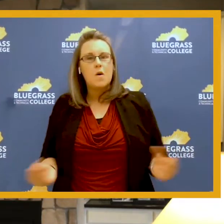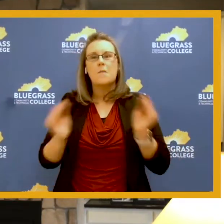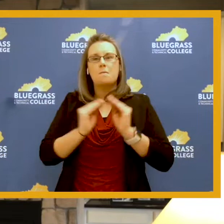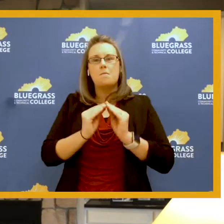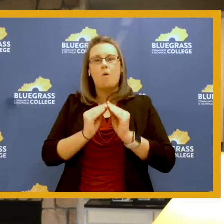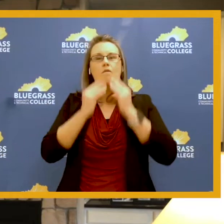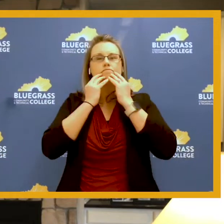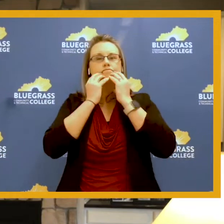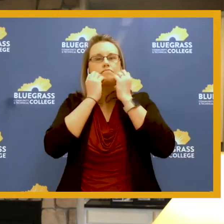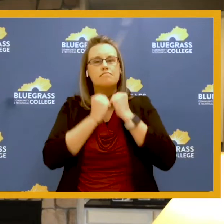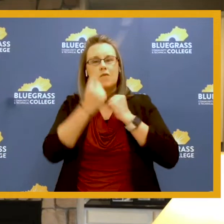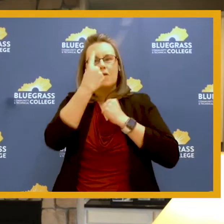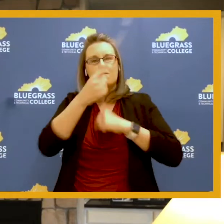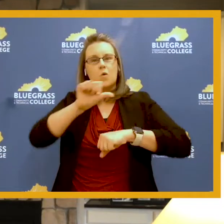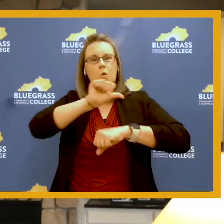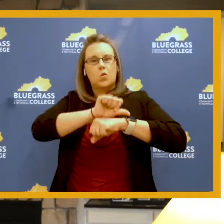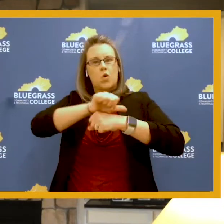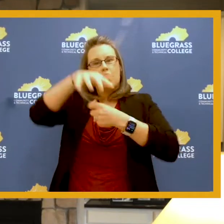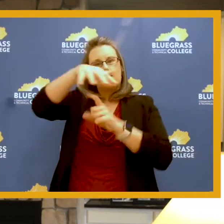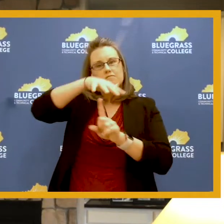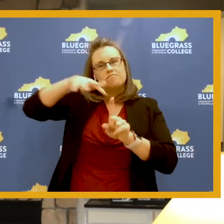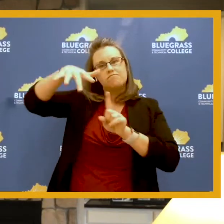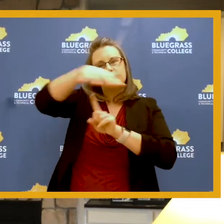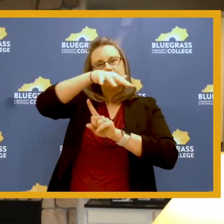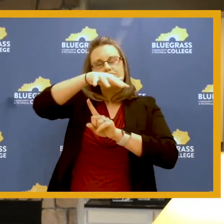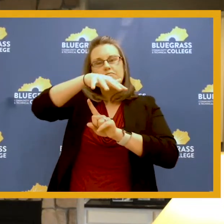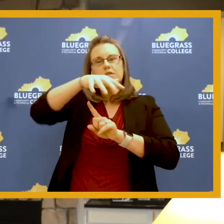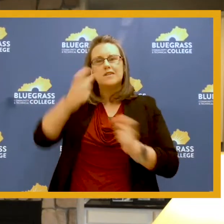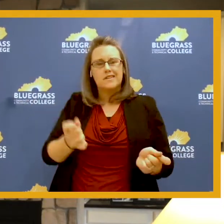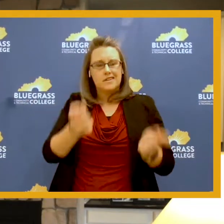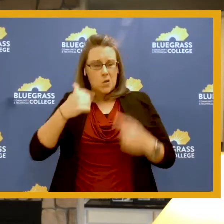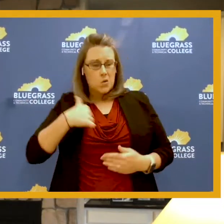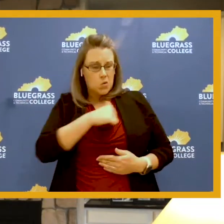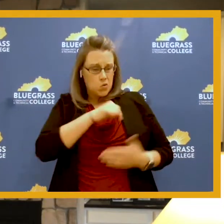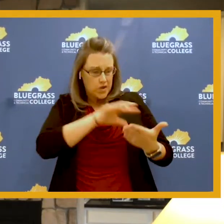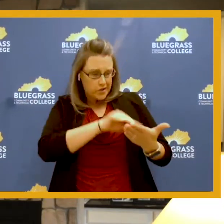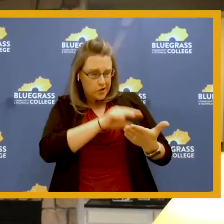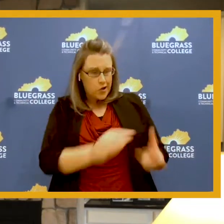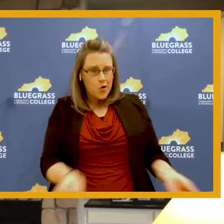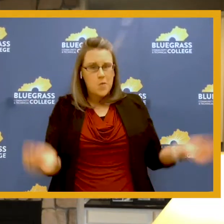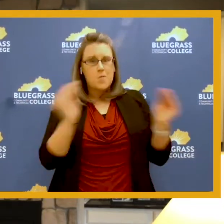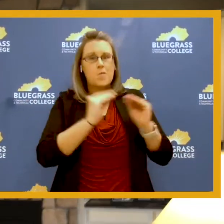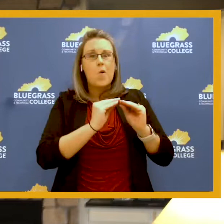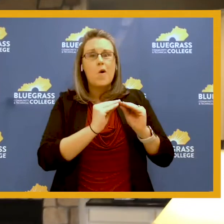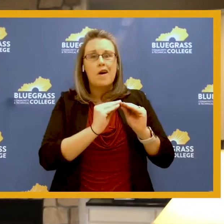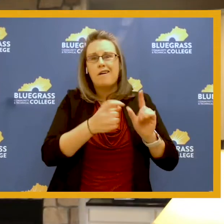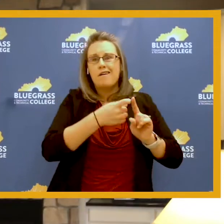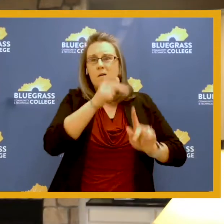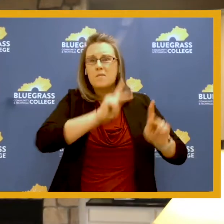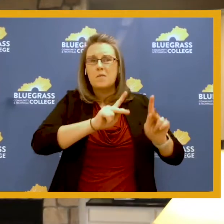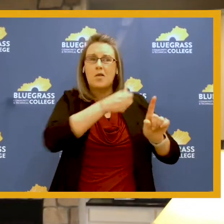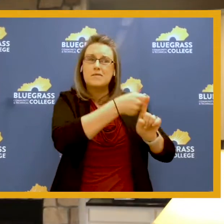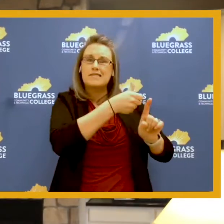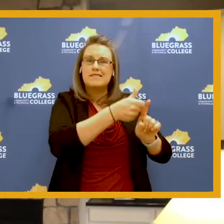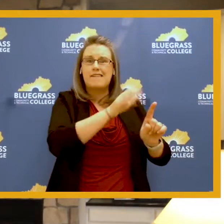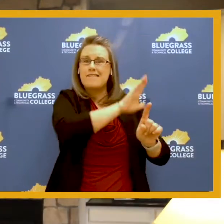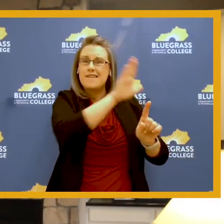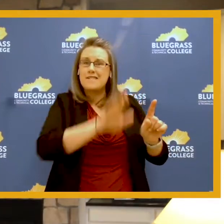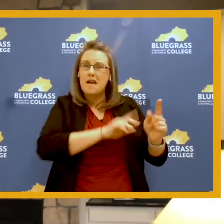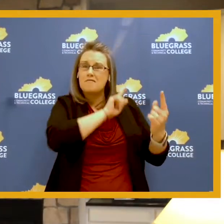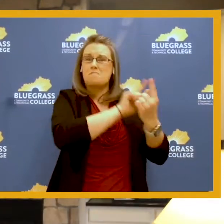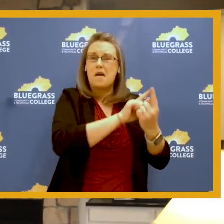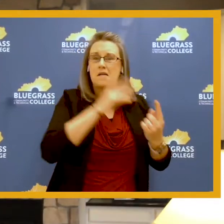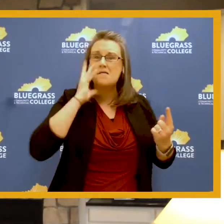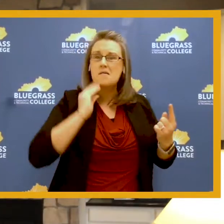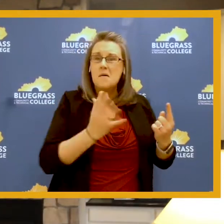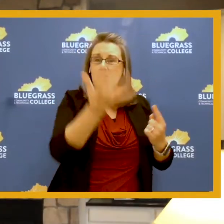workplace. And what I know is we learn more from people different from us than people like us. Now, I want to end my message